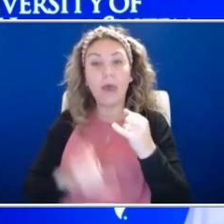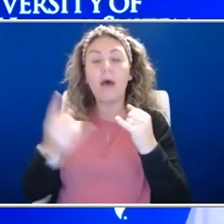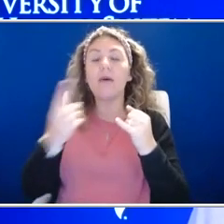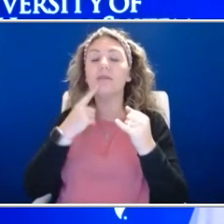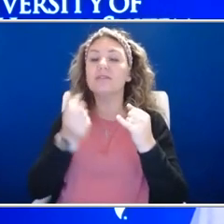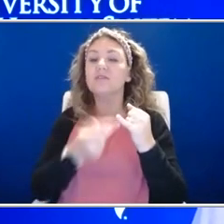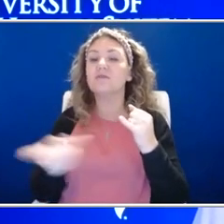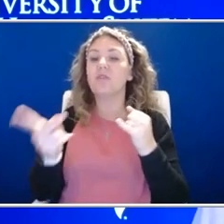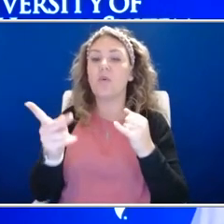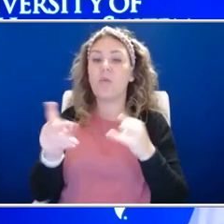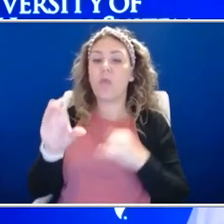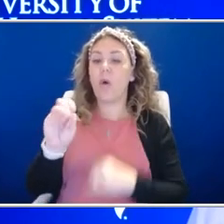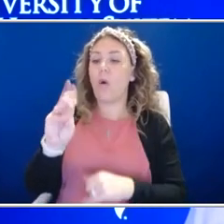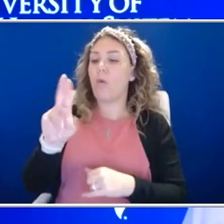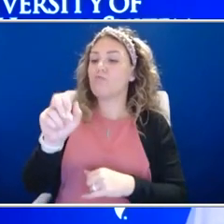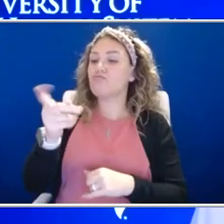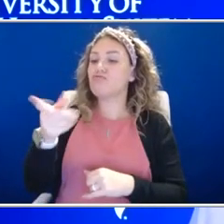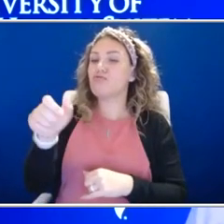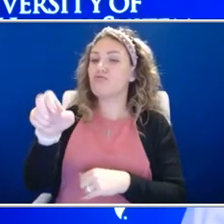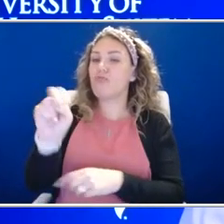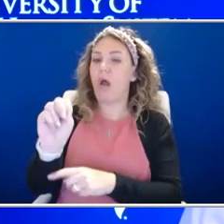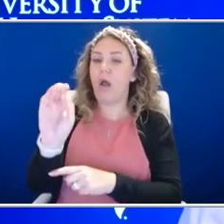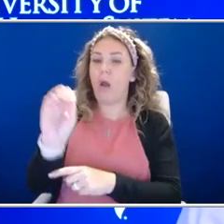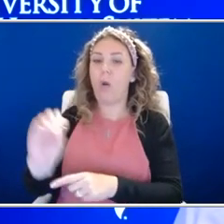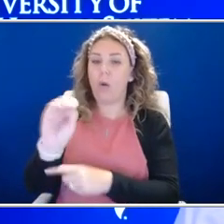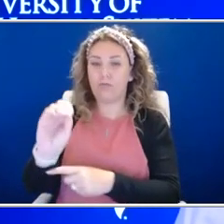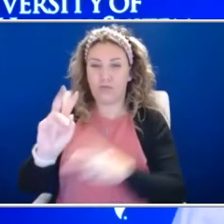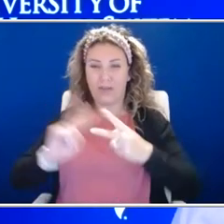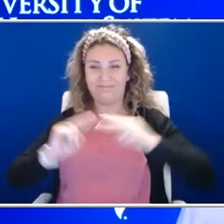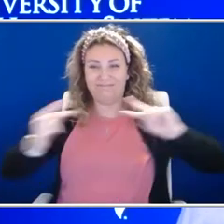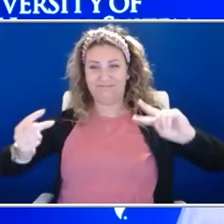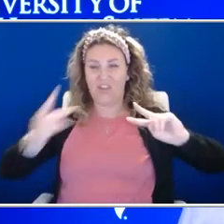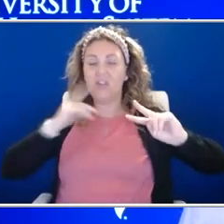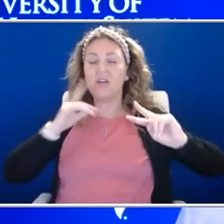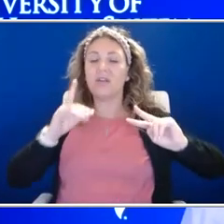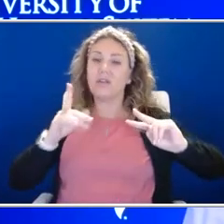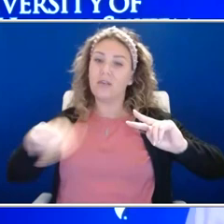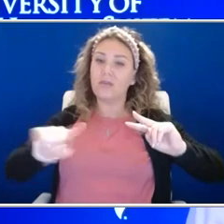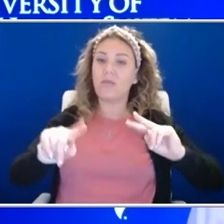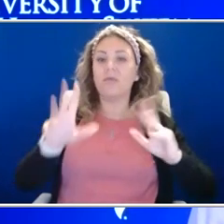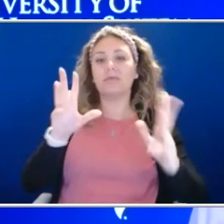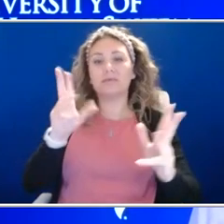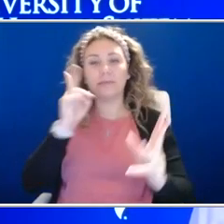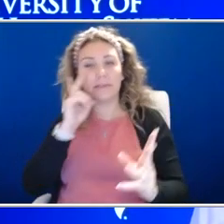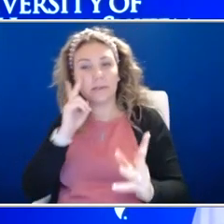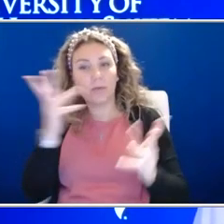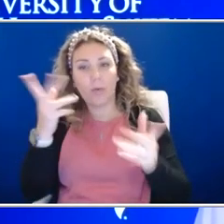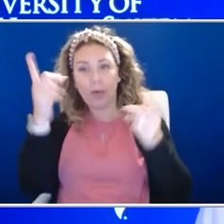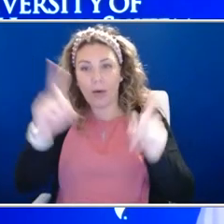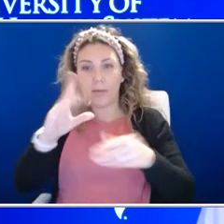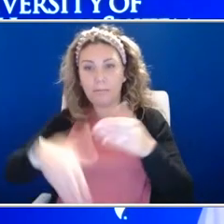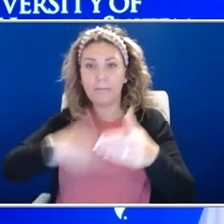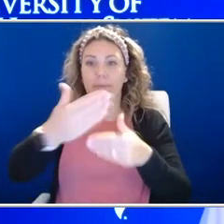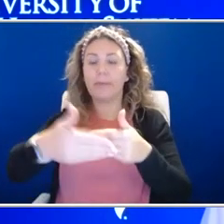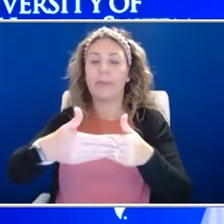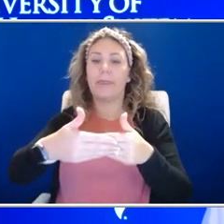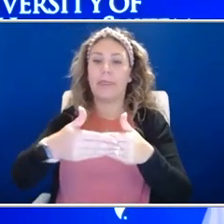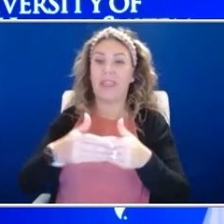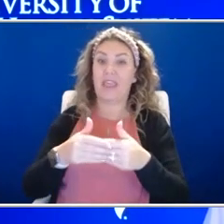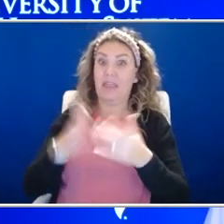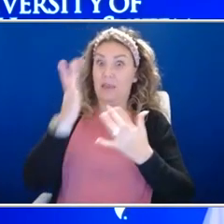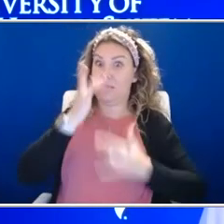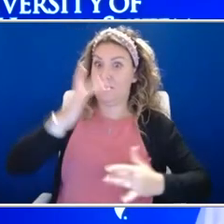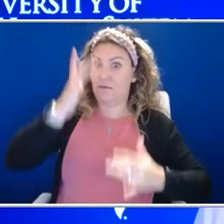Omicron subvariant lineages. We'll have to wait and see what happens next. We know that the virus is